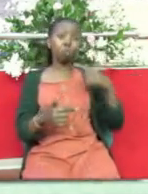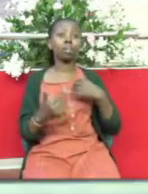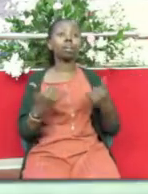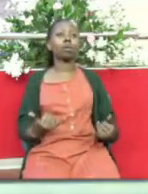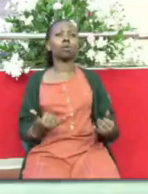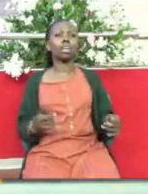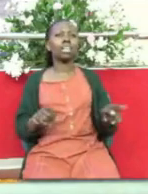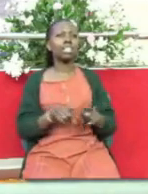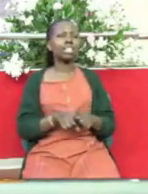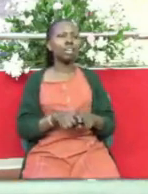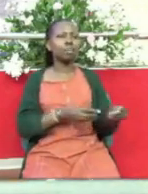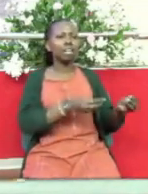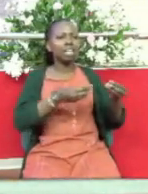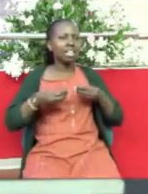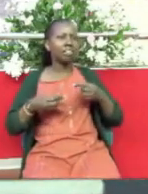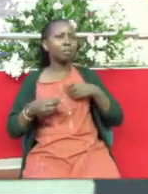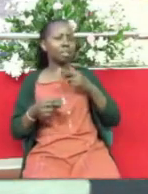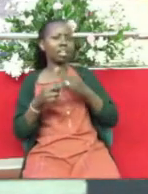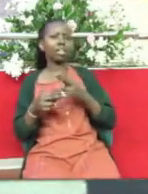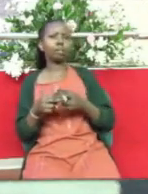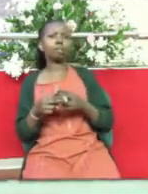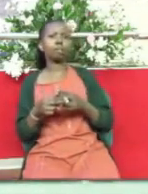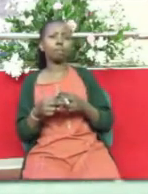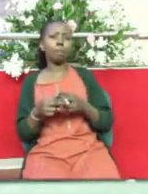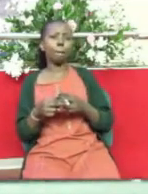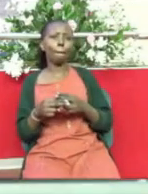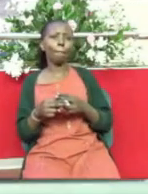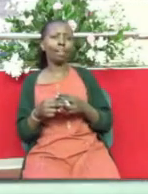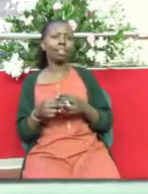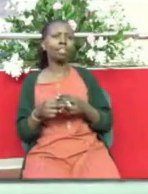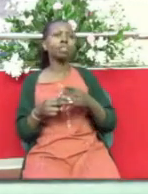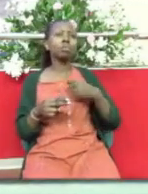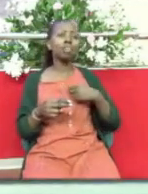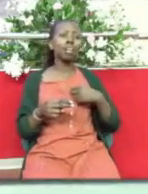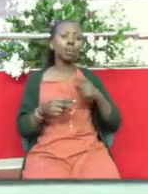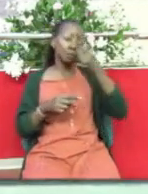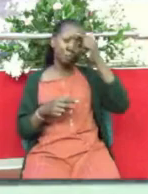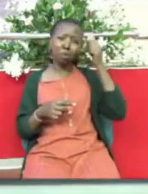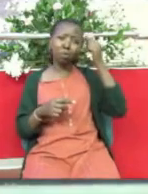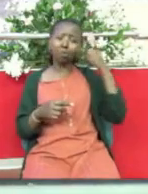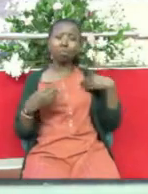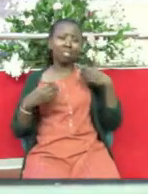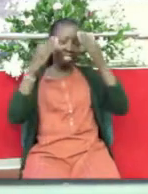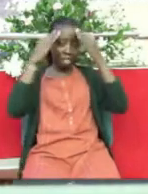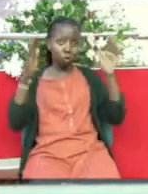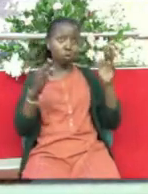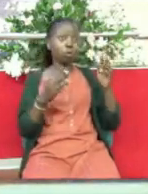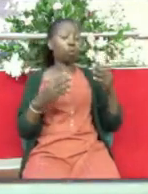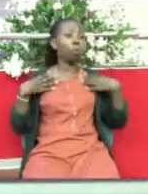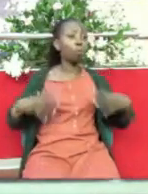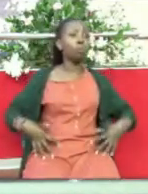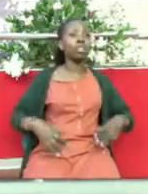It had given itself a name. For as long as I did not know who it was, it